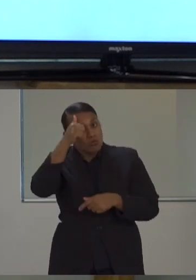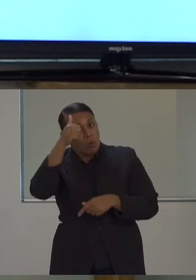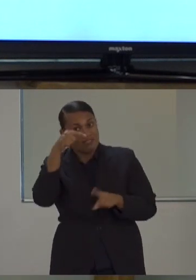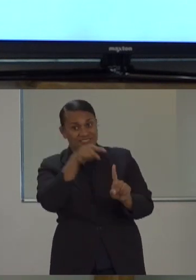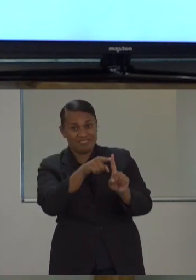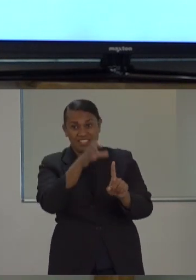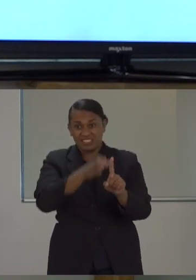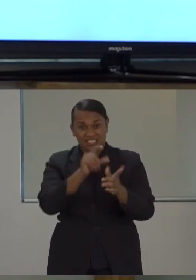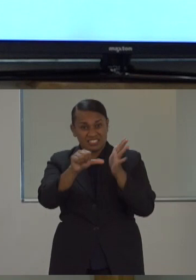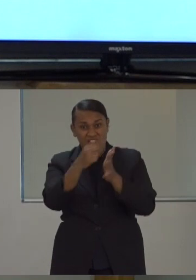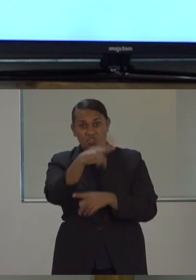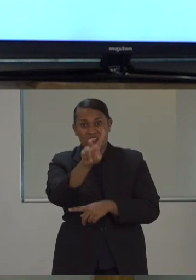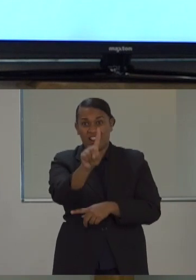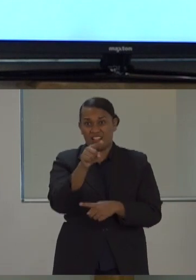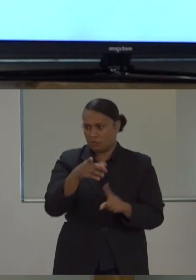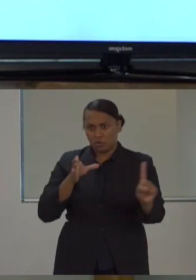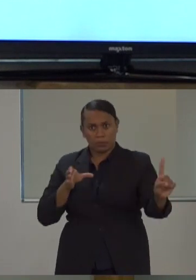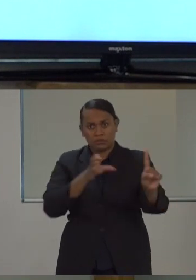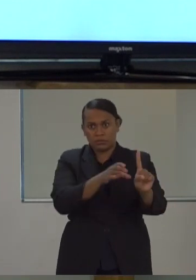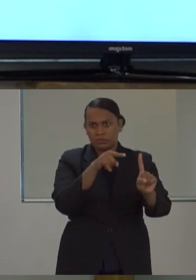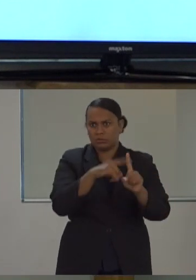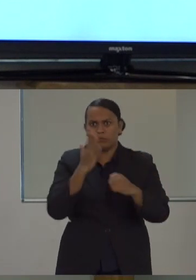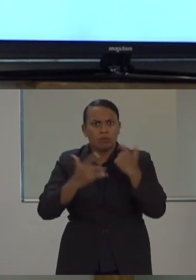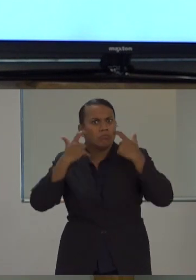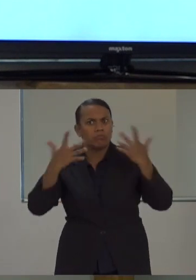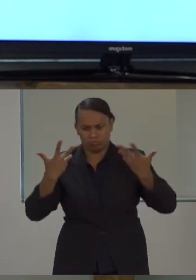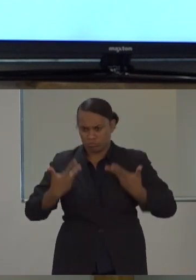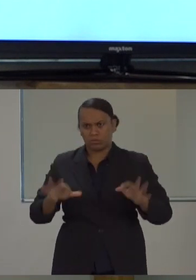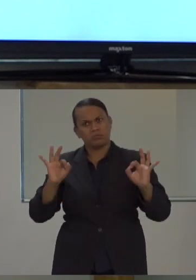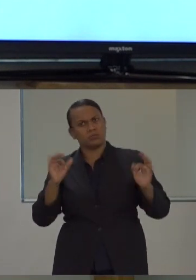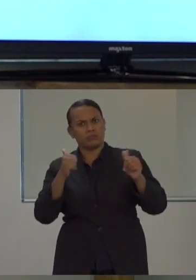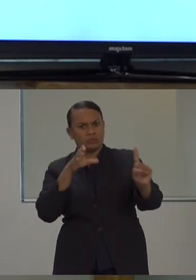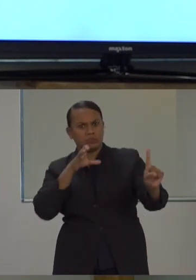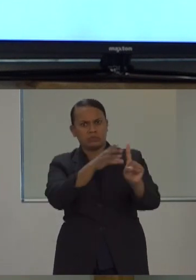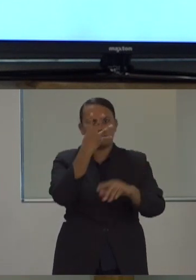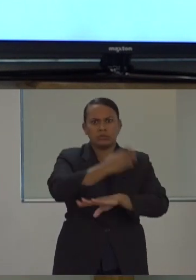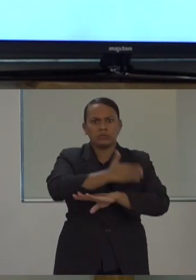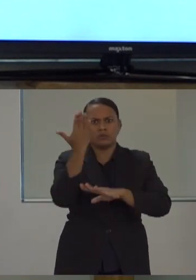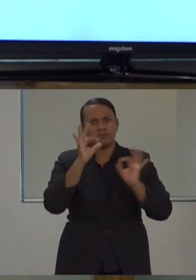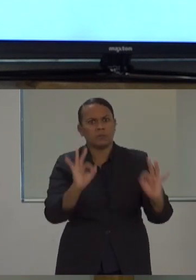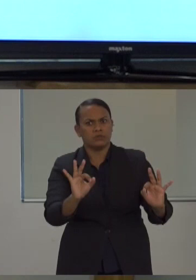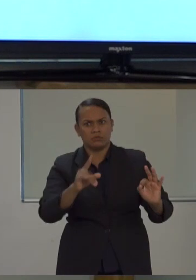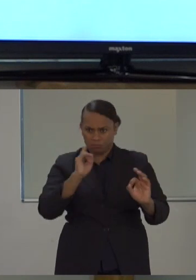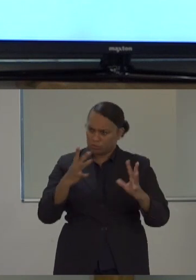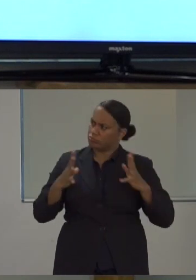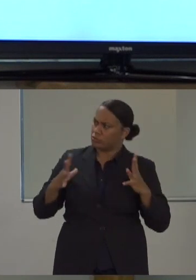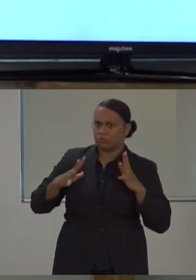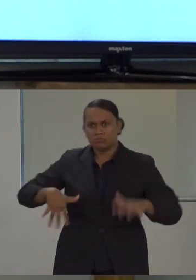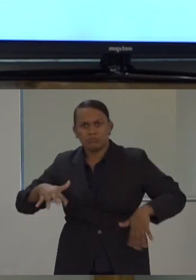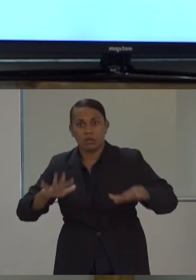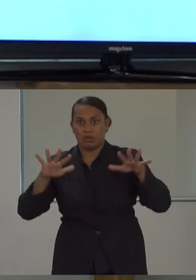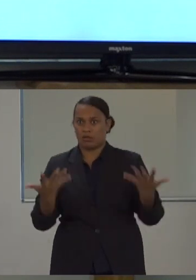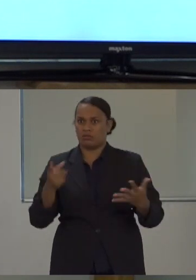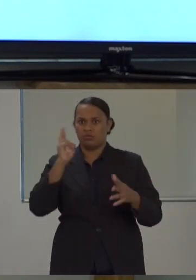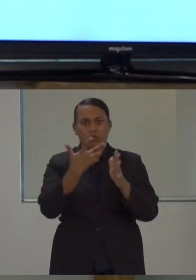period of quarantine in Fiji. He completed his period of quarantine of 14 days, and he was cleared. But because of new policies